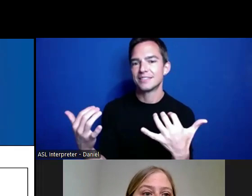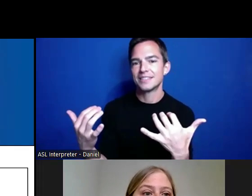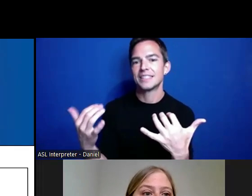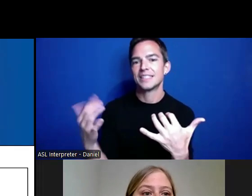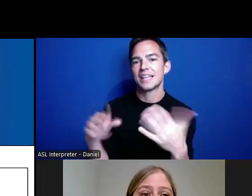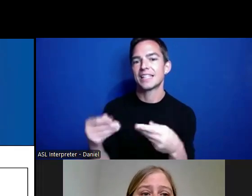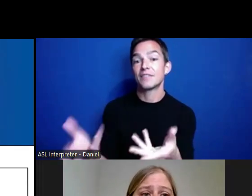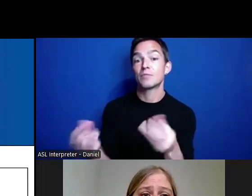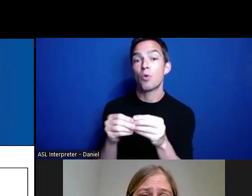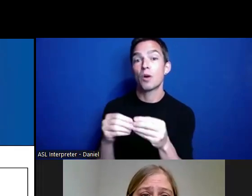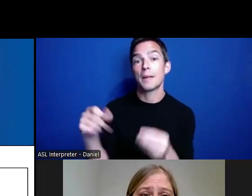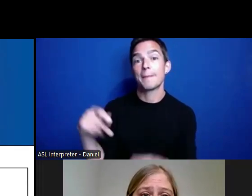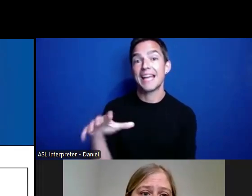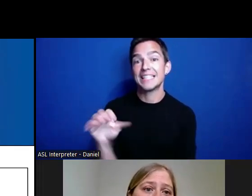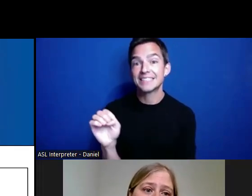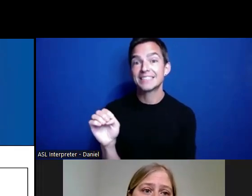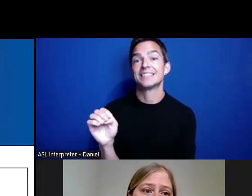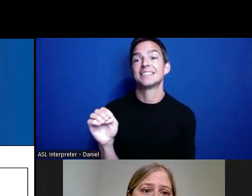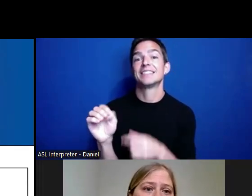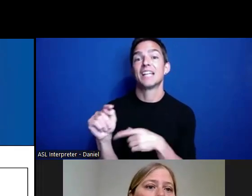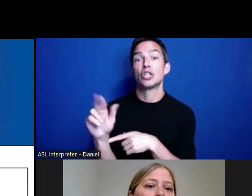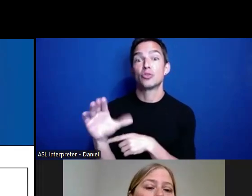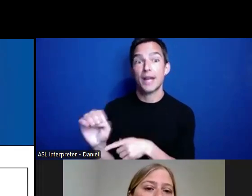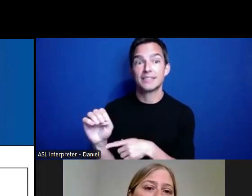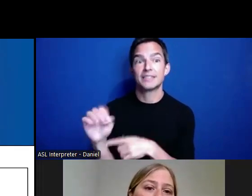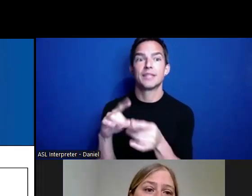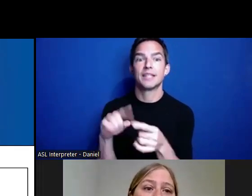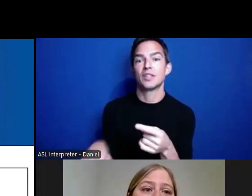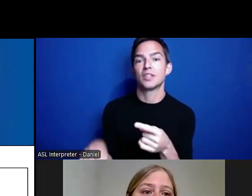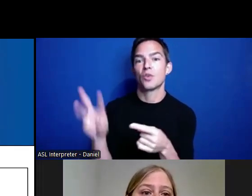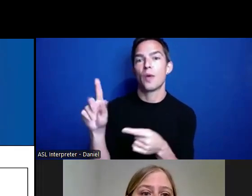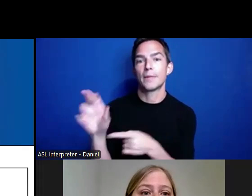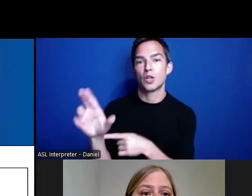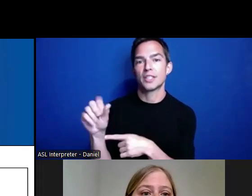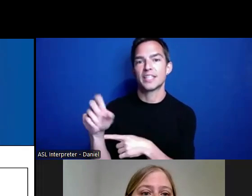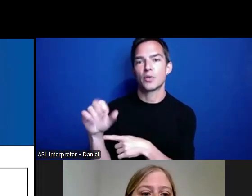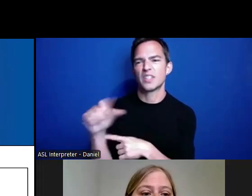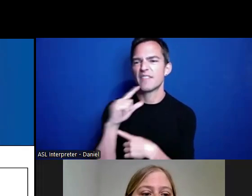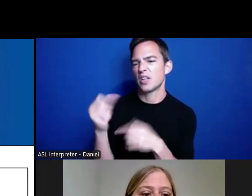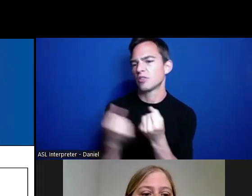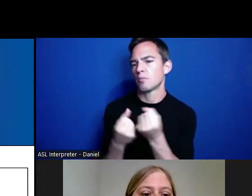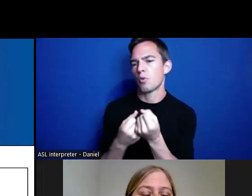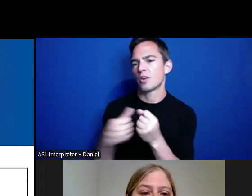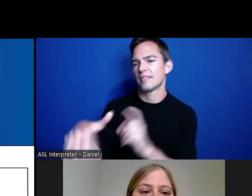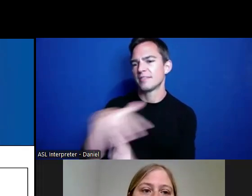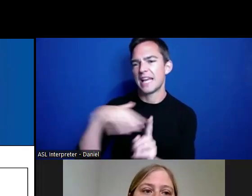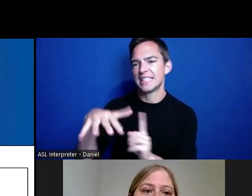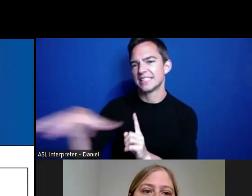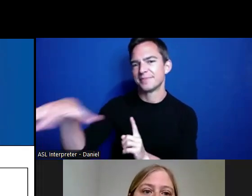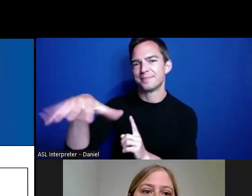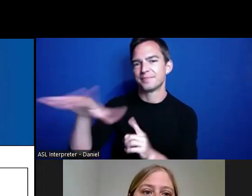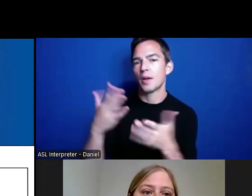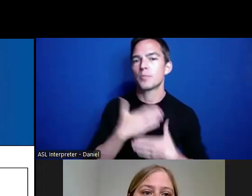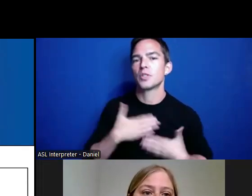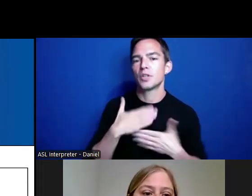more space and grace than this audience in terms of this webinar series, it's just a very supportive place. And so I appreciate you being